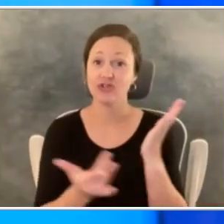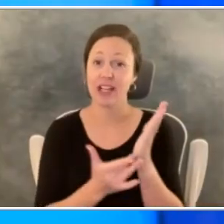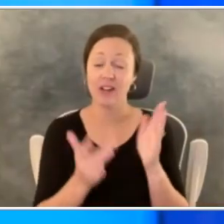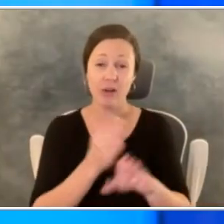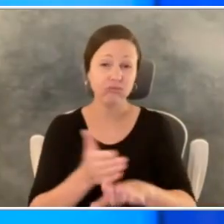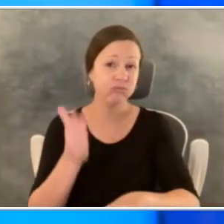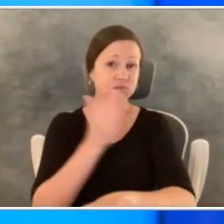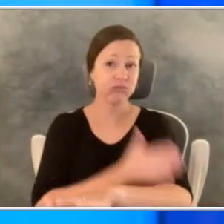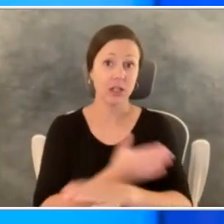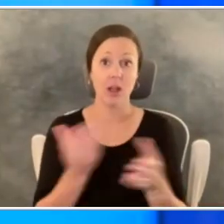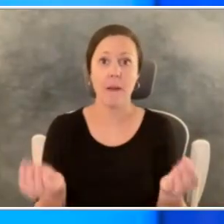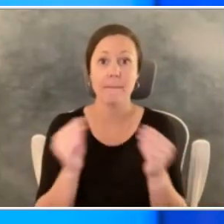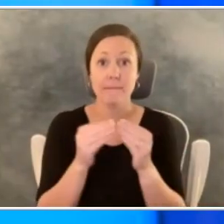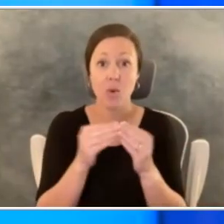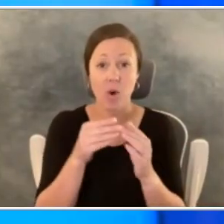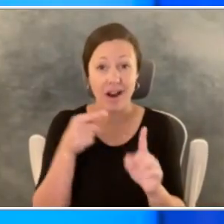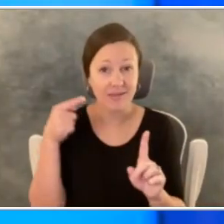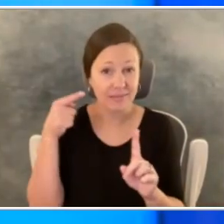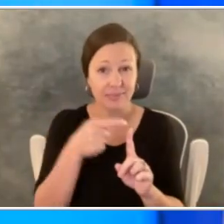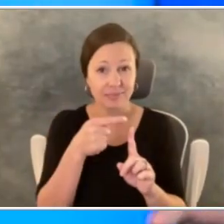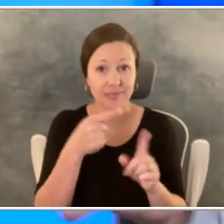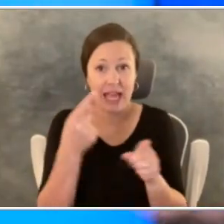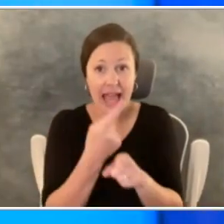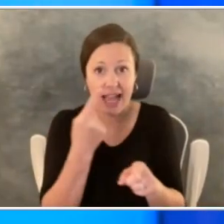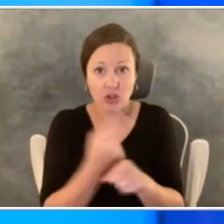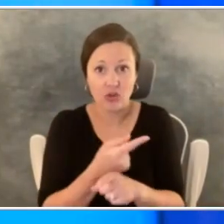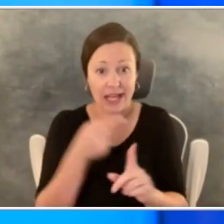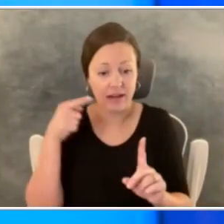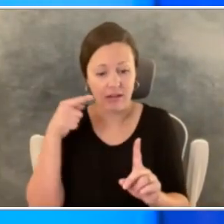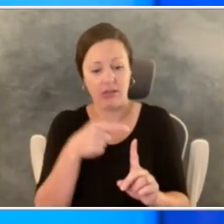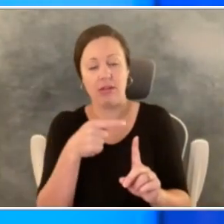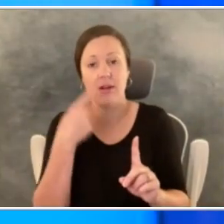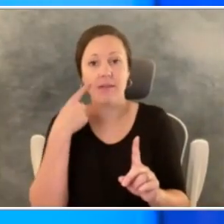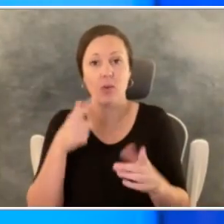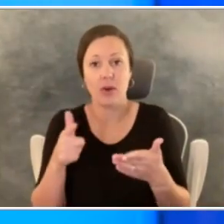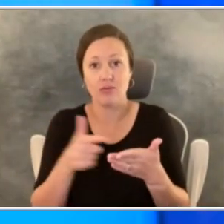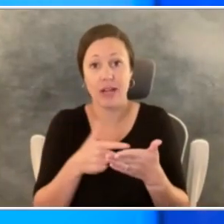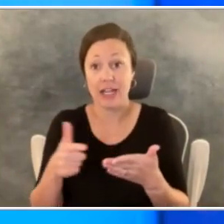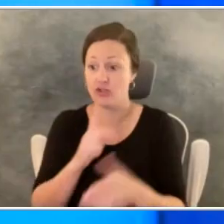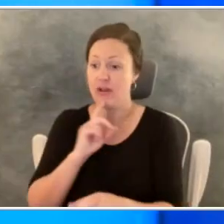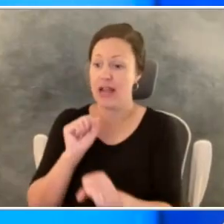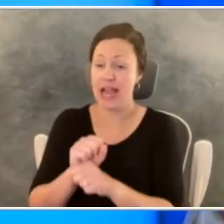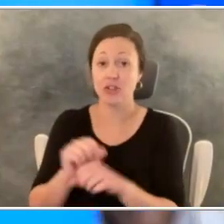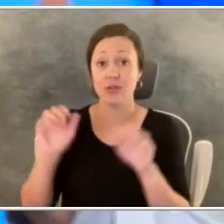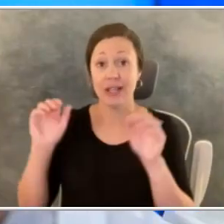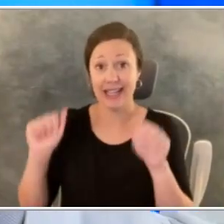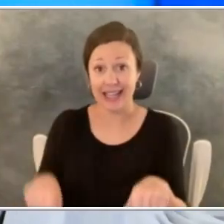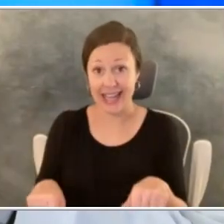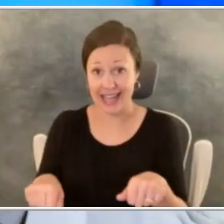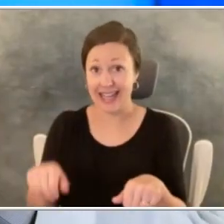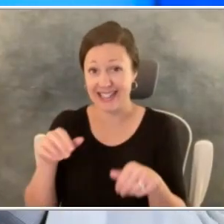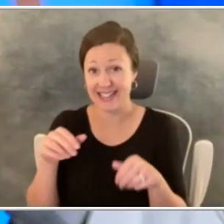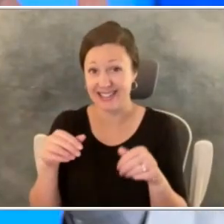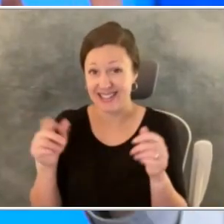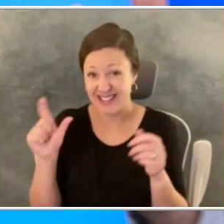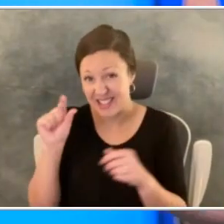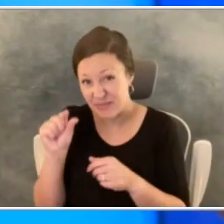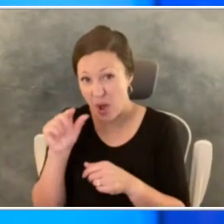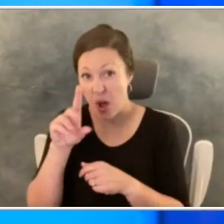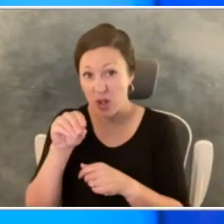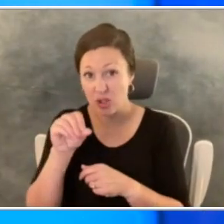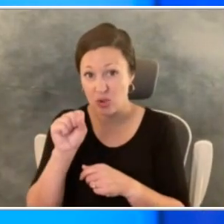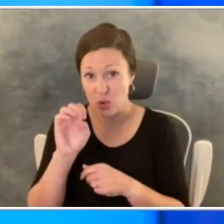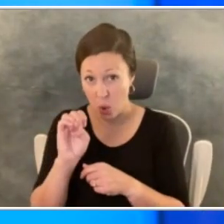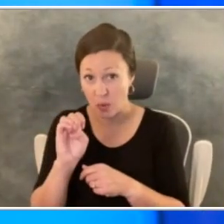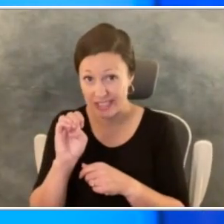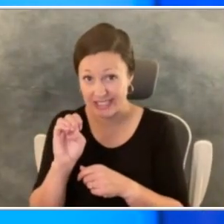accurate targeting of radiation, we can actually shrink low doses over 9 weeks of radiation to